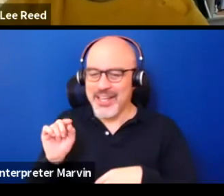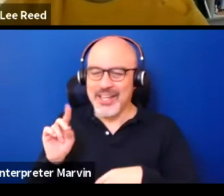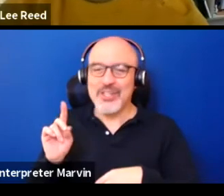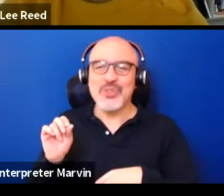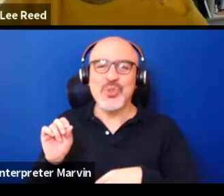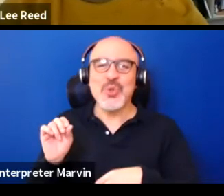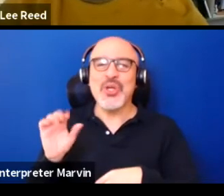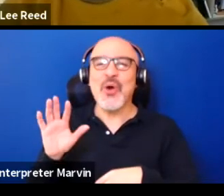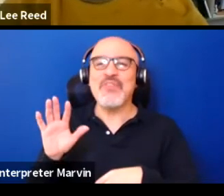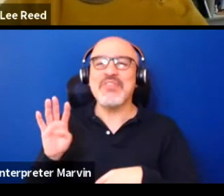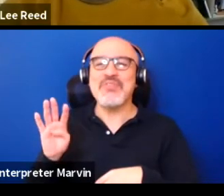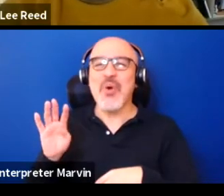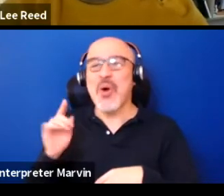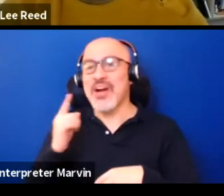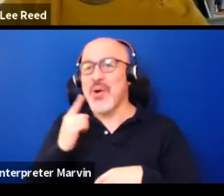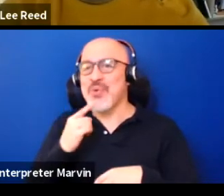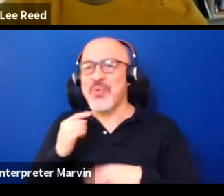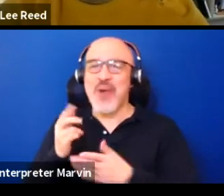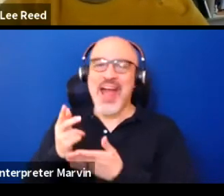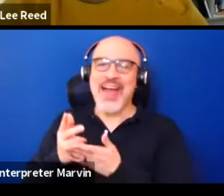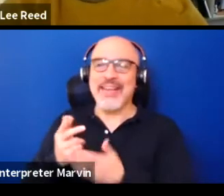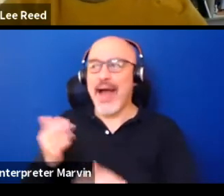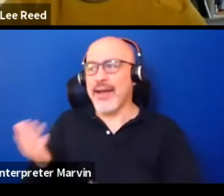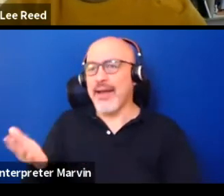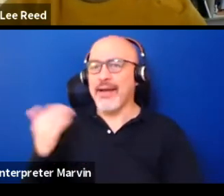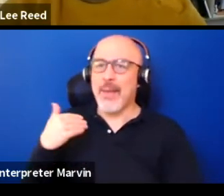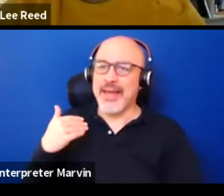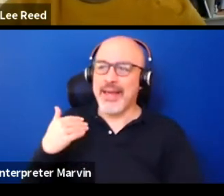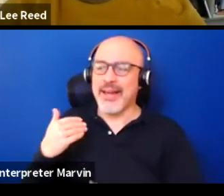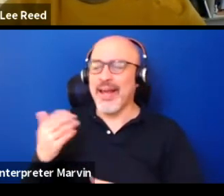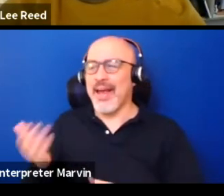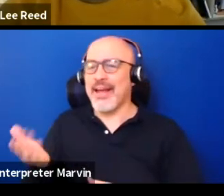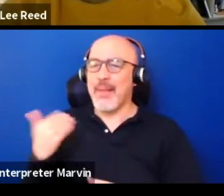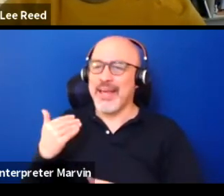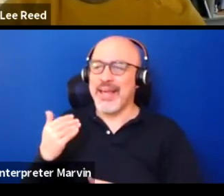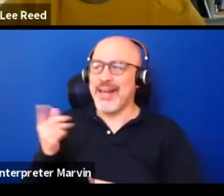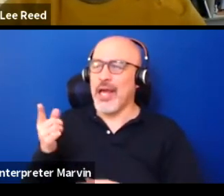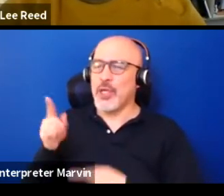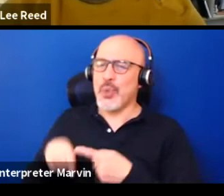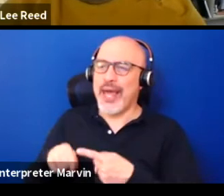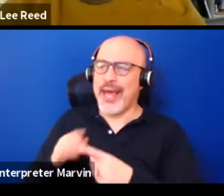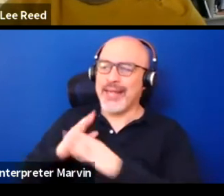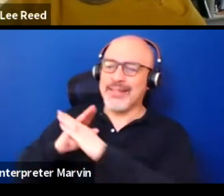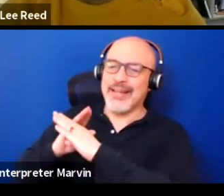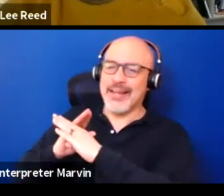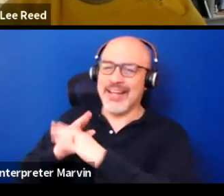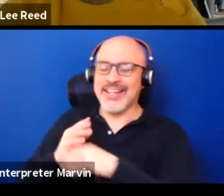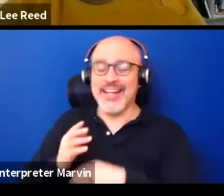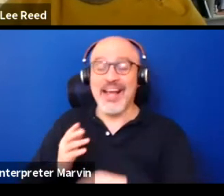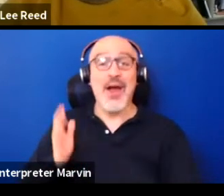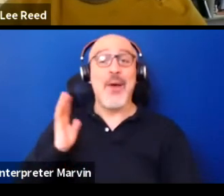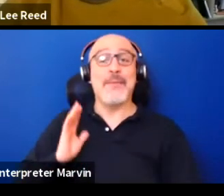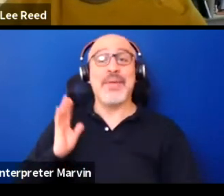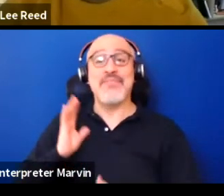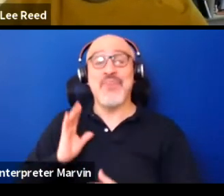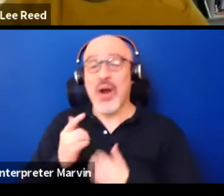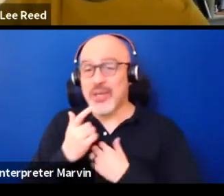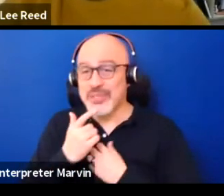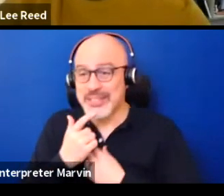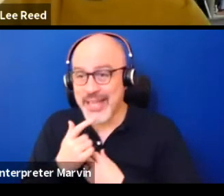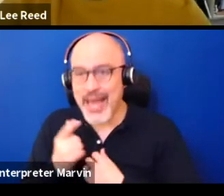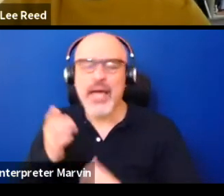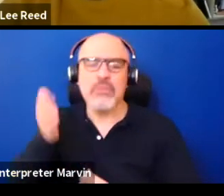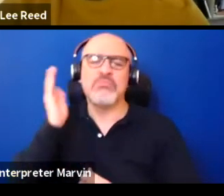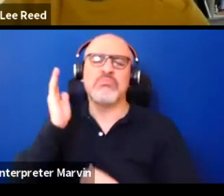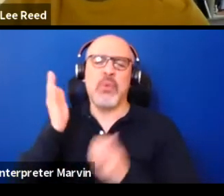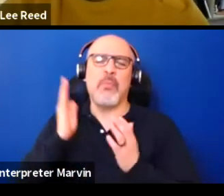red thing, you know, like, you can come in. No, you can't, like that. And I used to say, and people would, presenters, for